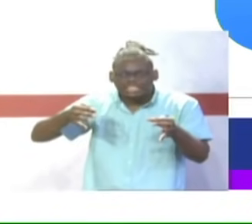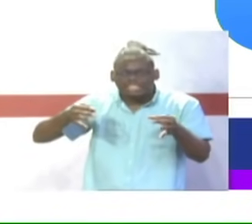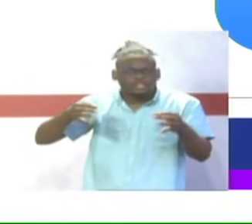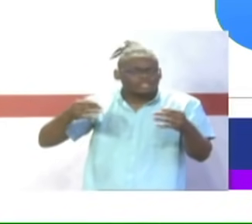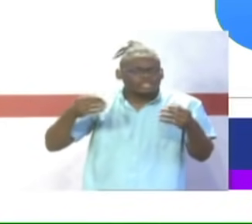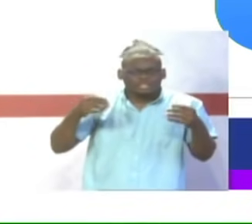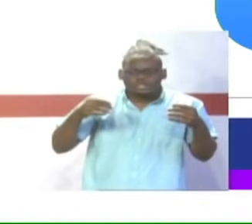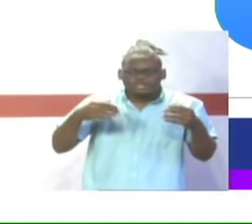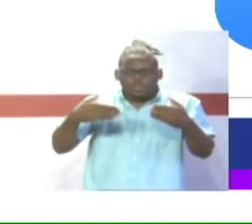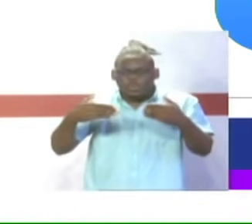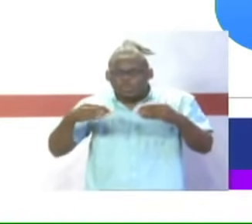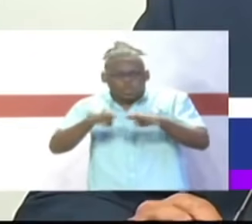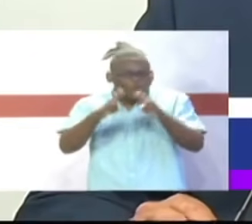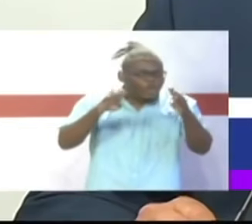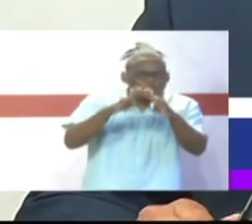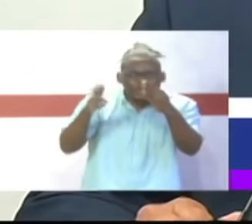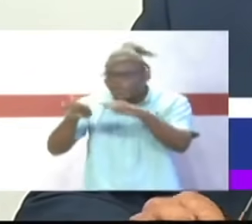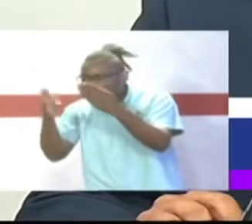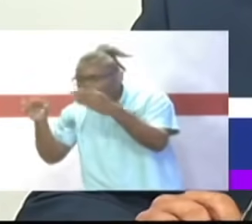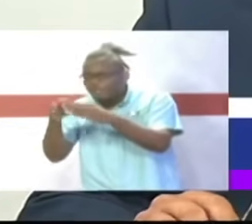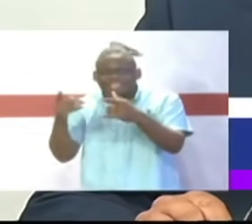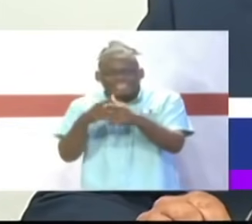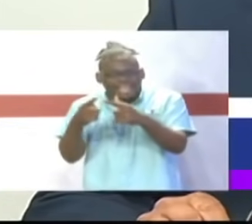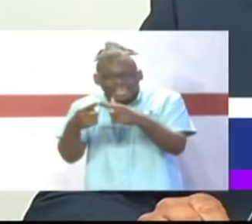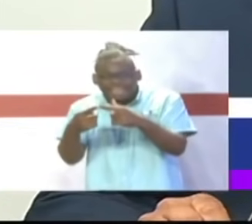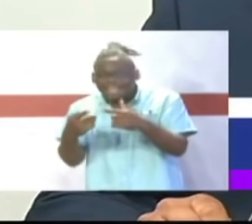Minister? Yeah, so thanks. So